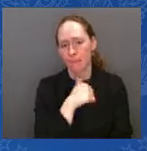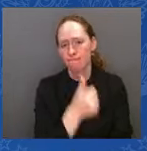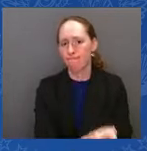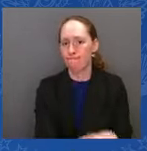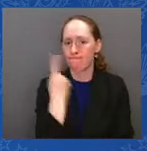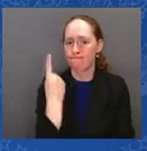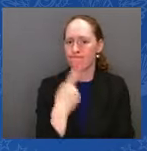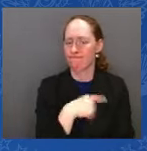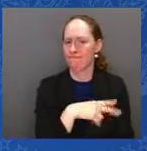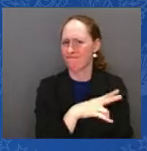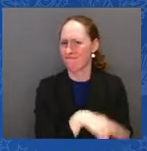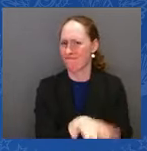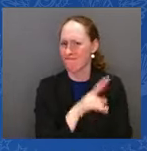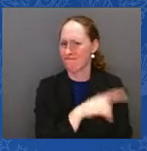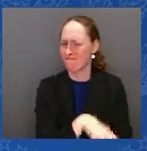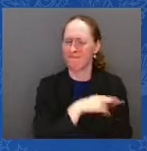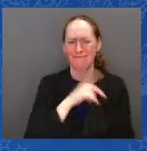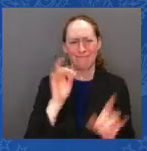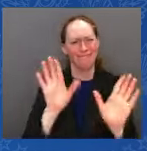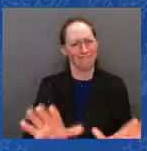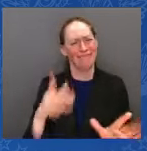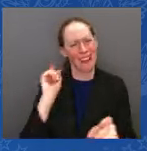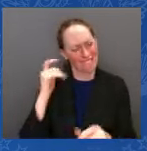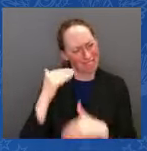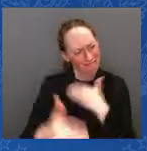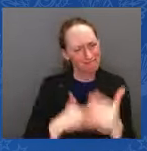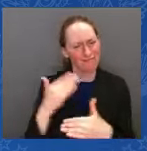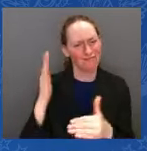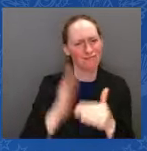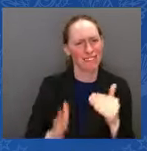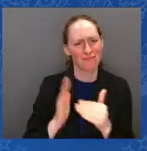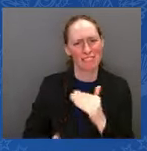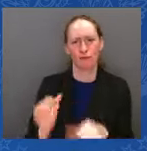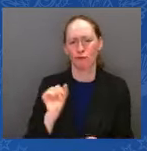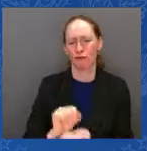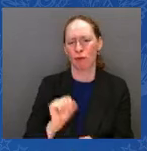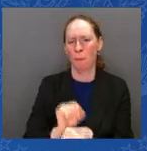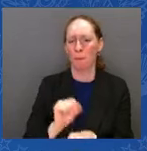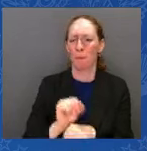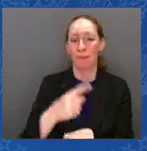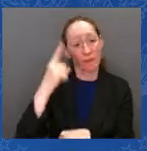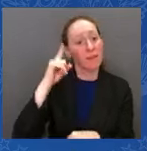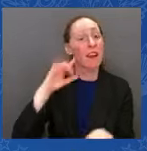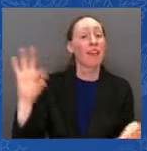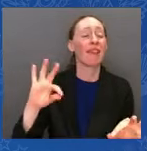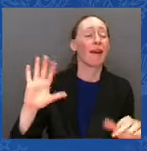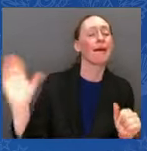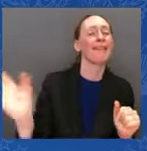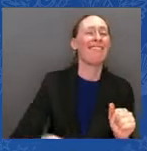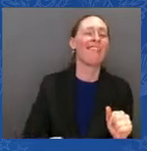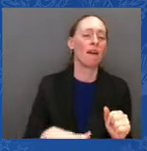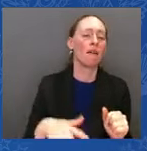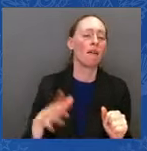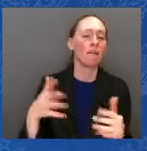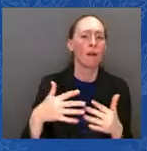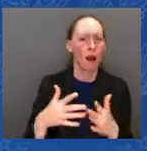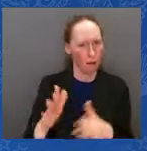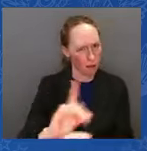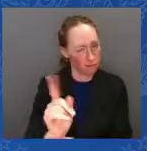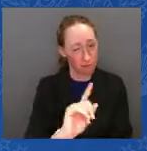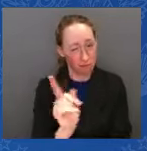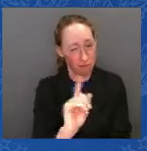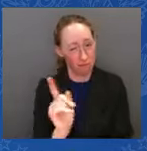the job. I've long said it's never, ever, ever been a good bet to bet against America. Never. And I